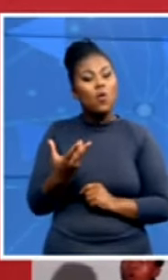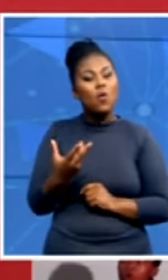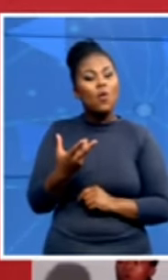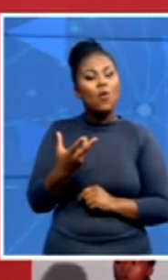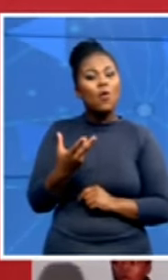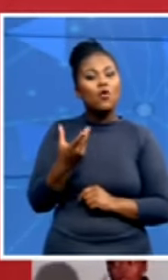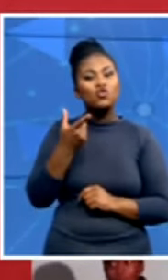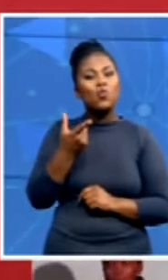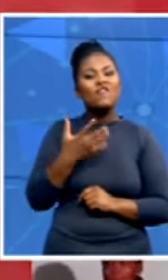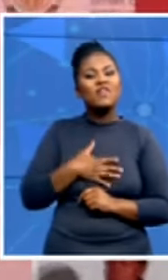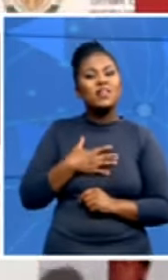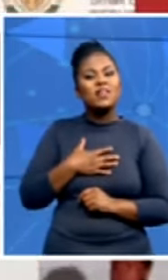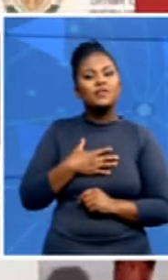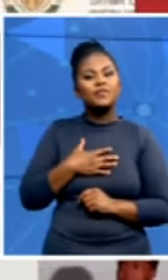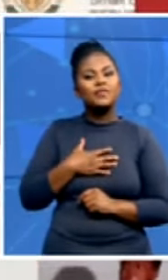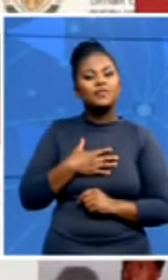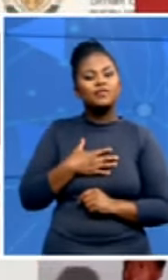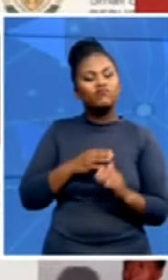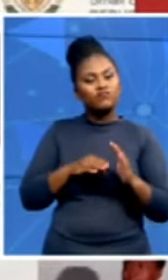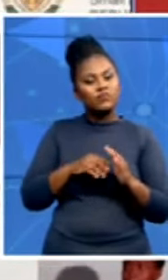increasing it?